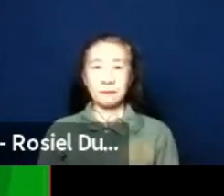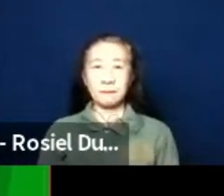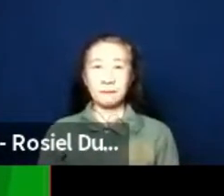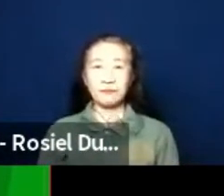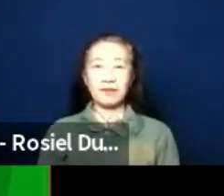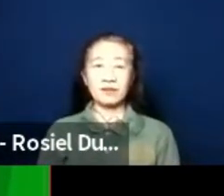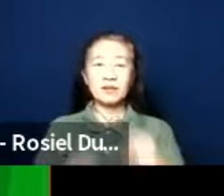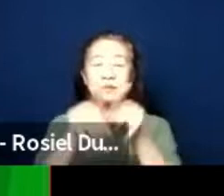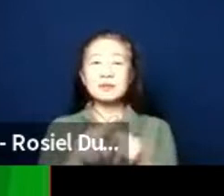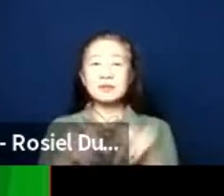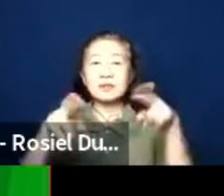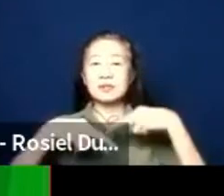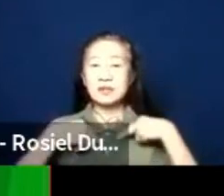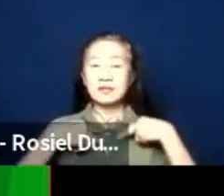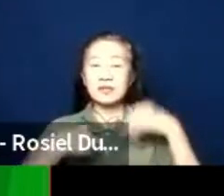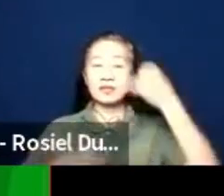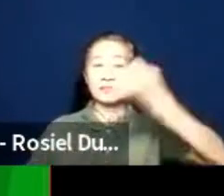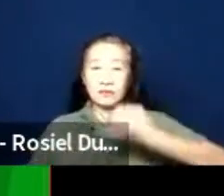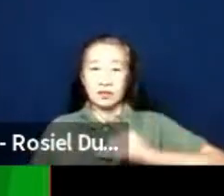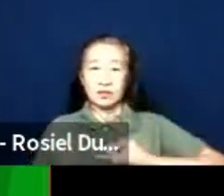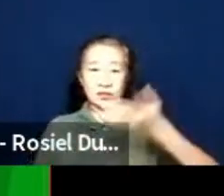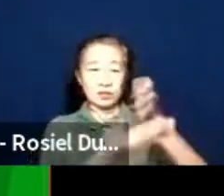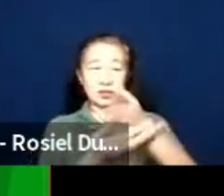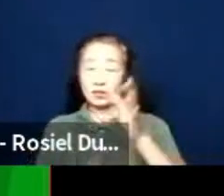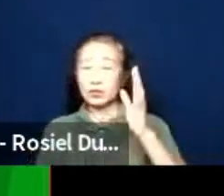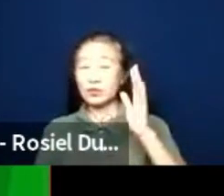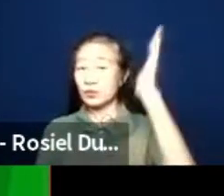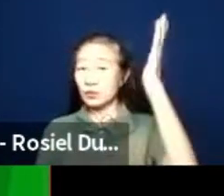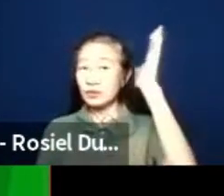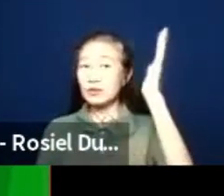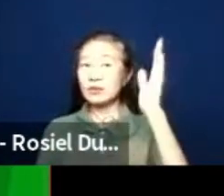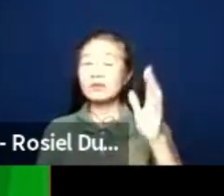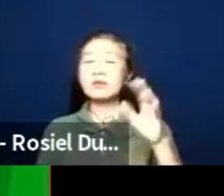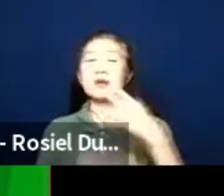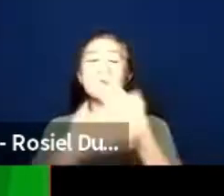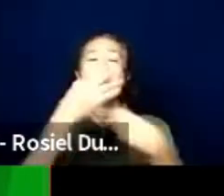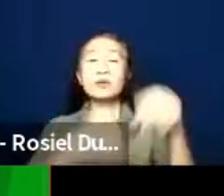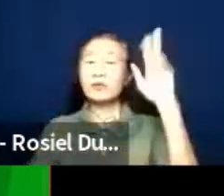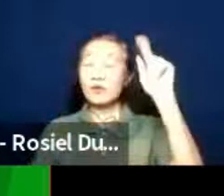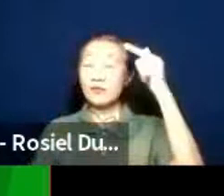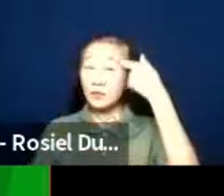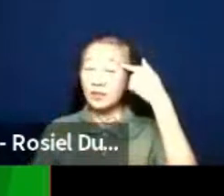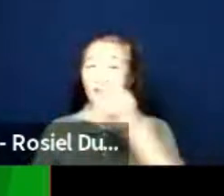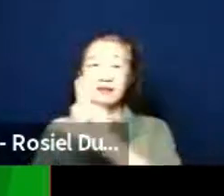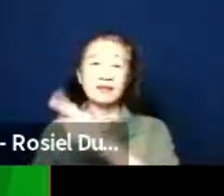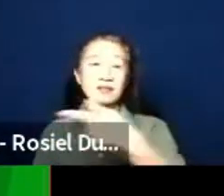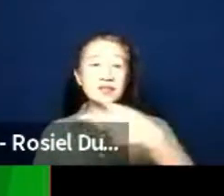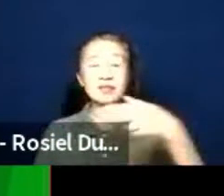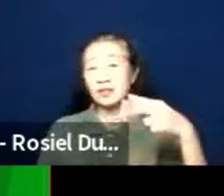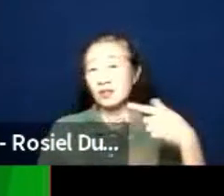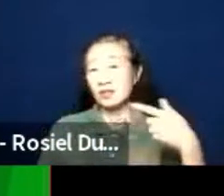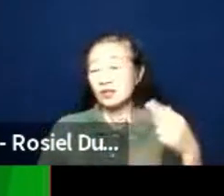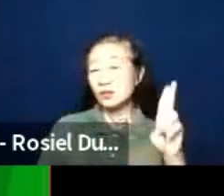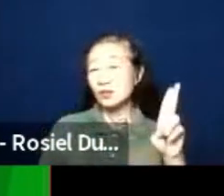I also received an invitation to share talk to both government and local government units and various volunteer groups,